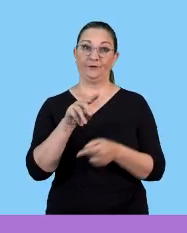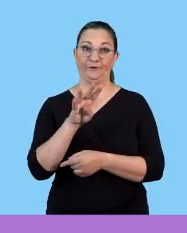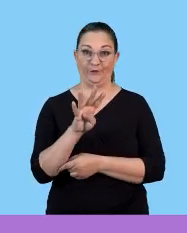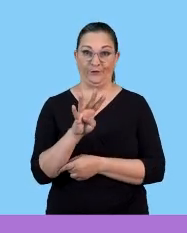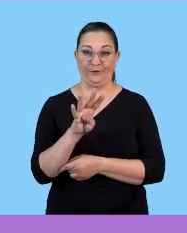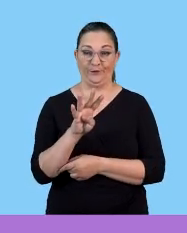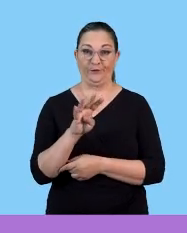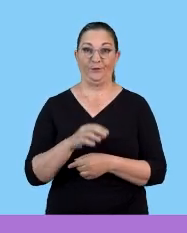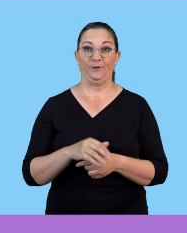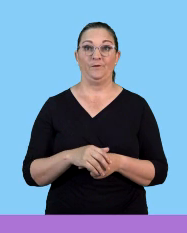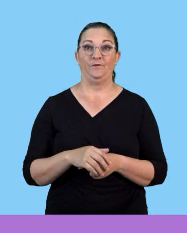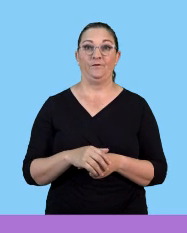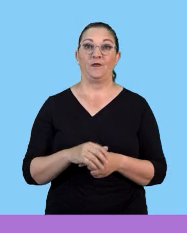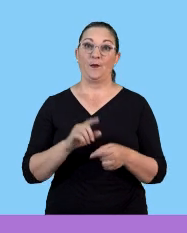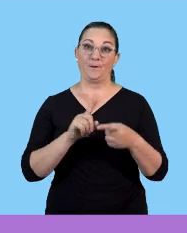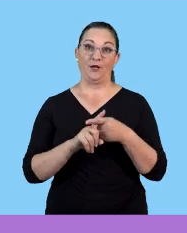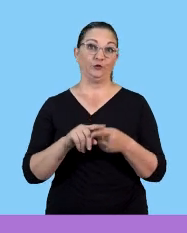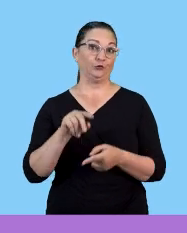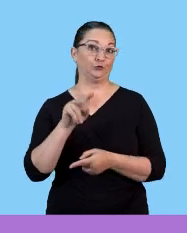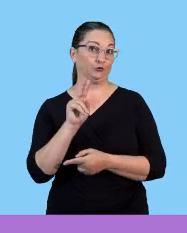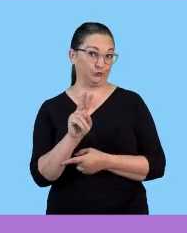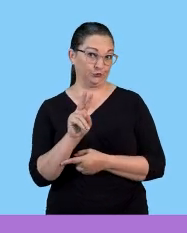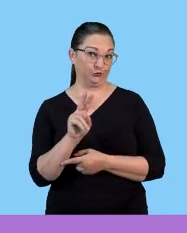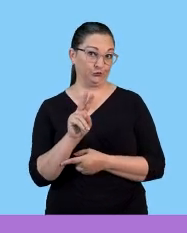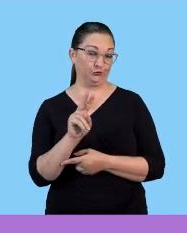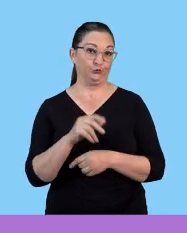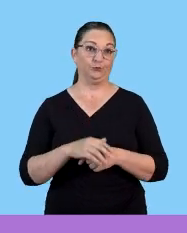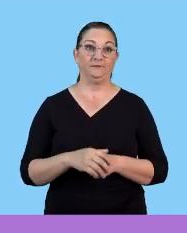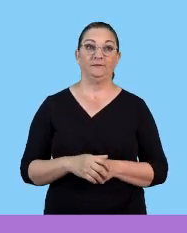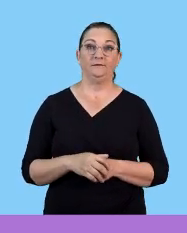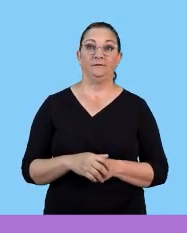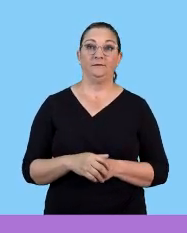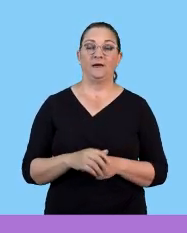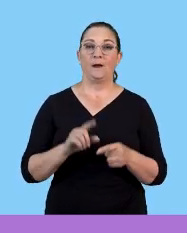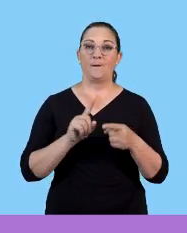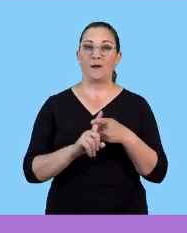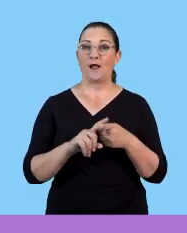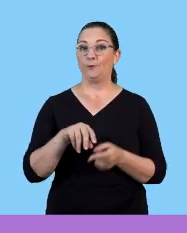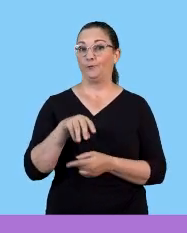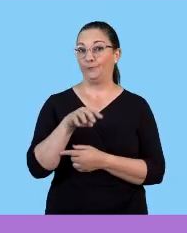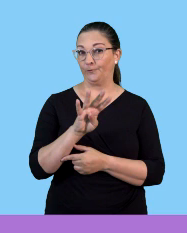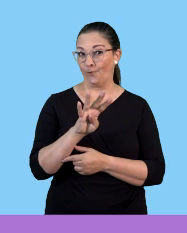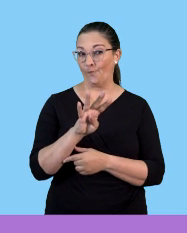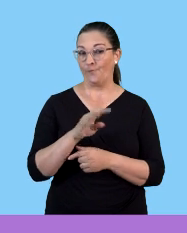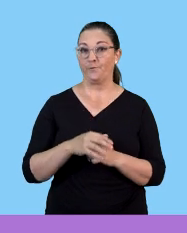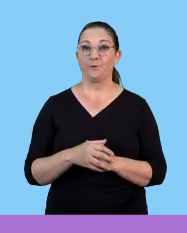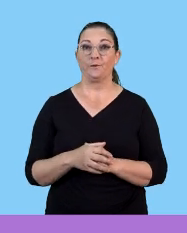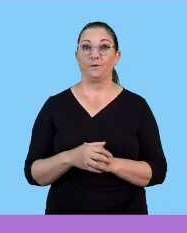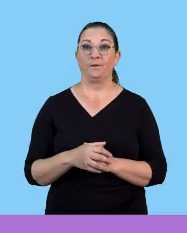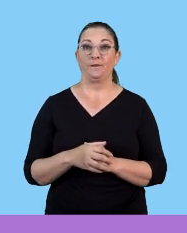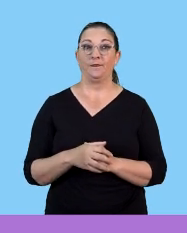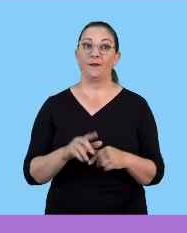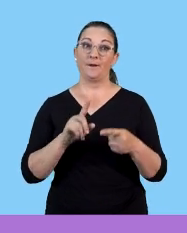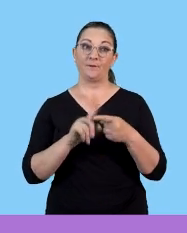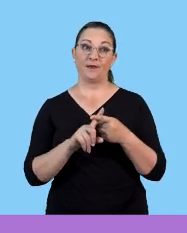plus four of those, check, plus two of those, check, plus four of